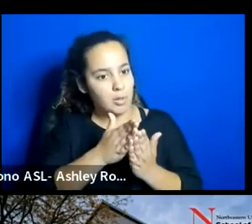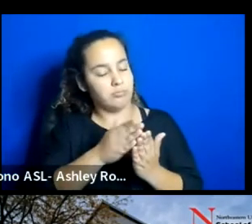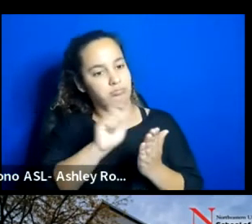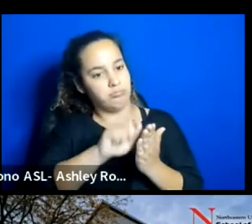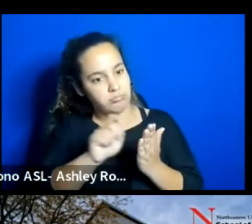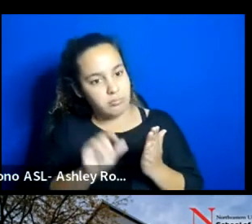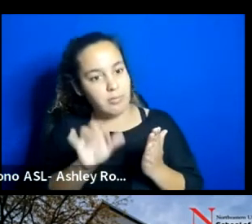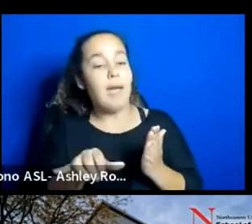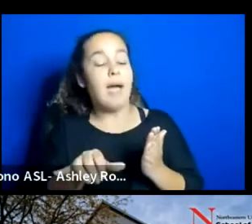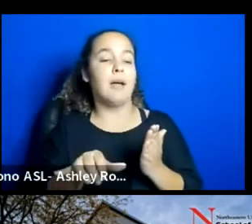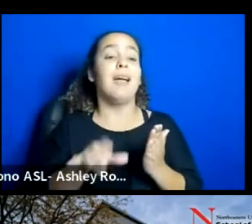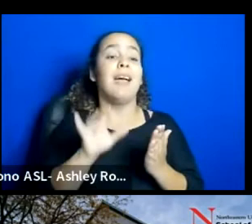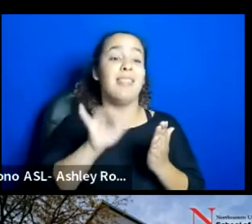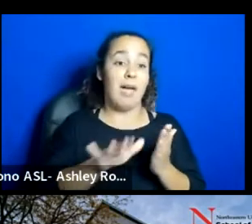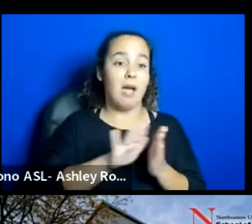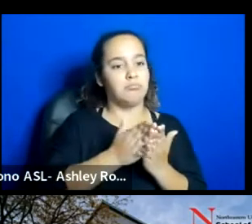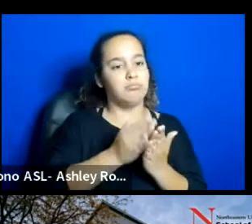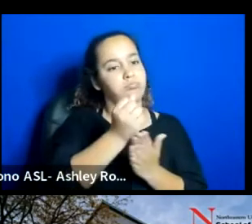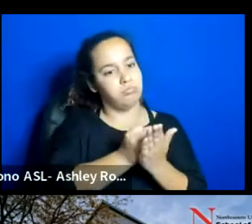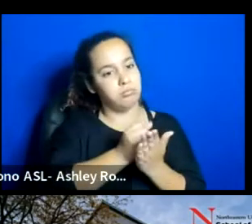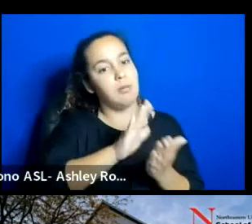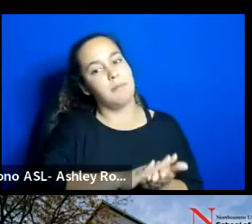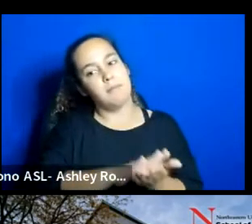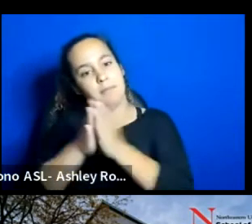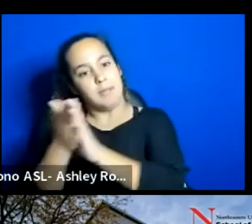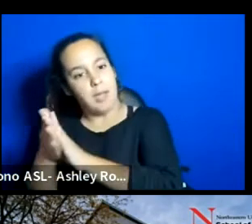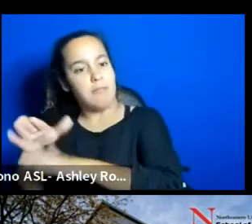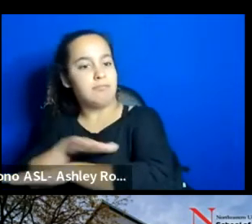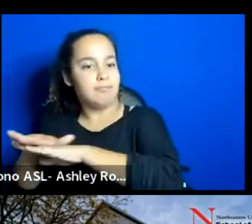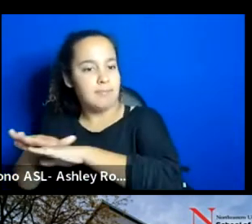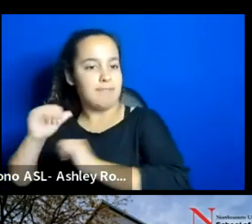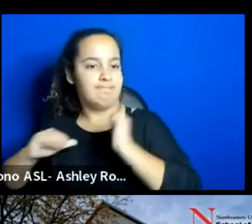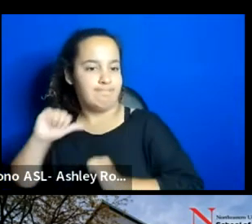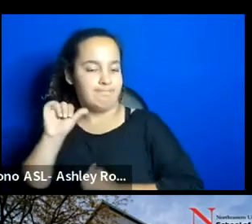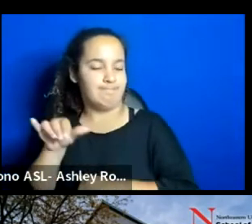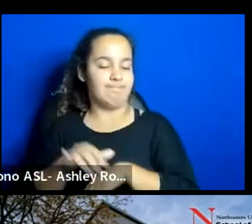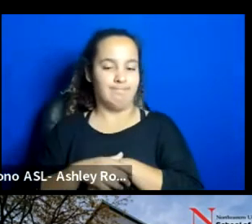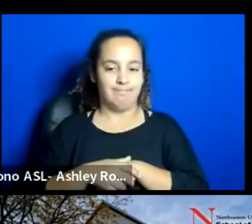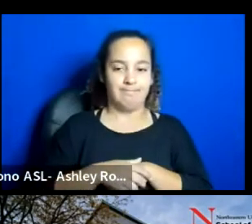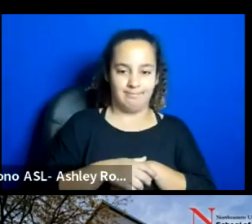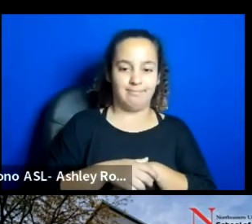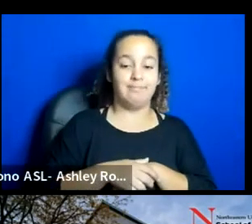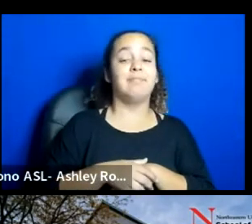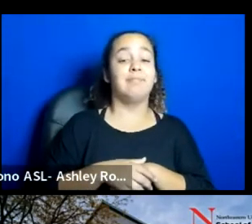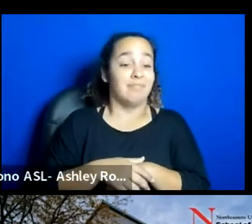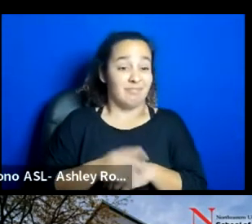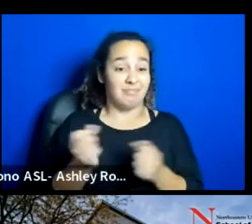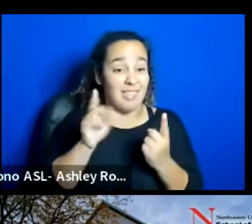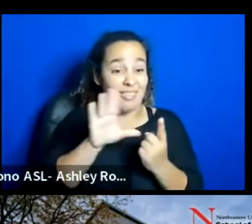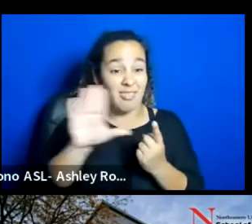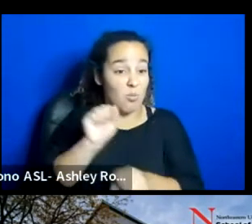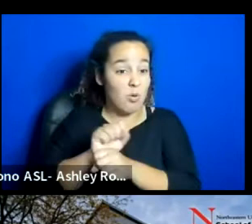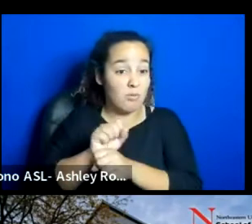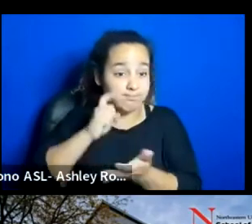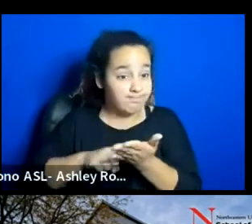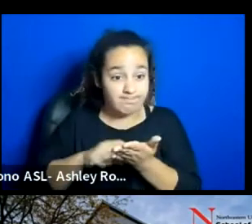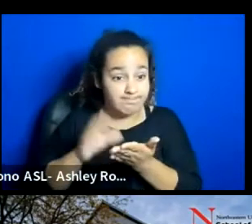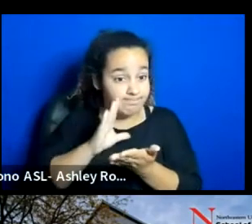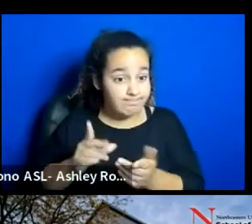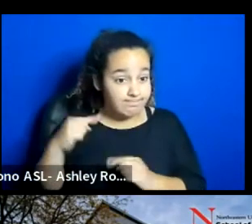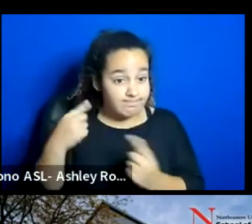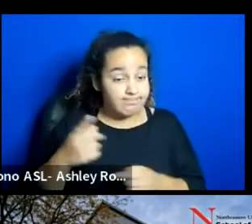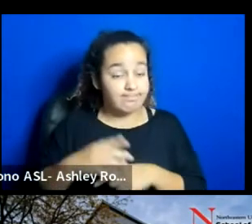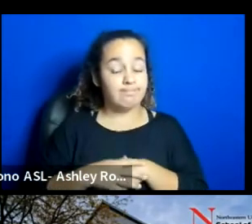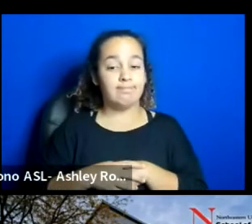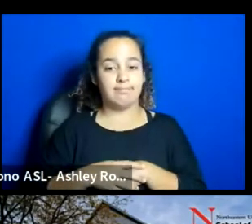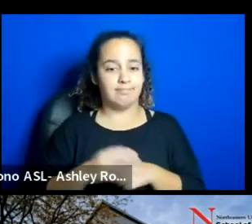stage. And too often in our theater histories, the contributions of these individuals go unseen or unacknowledged. And this is